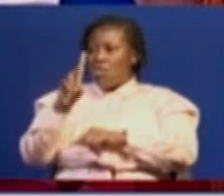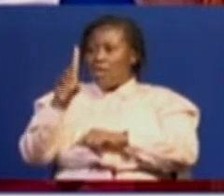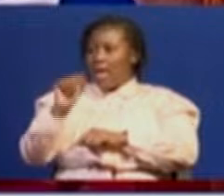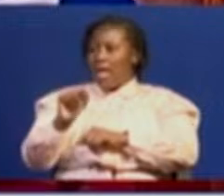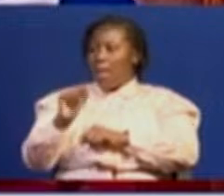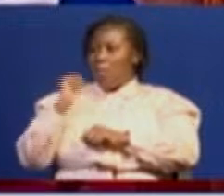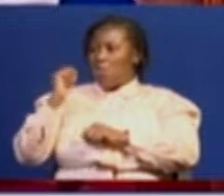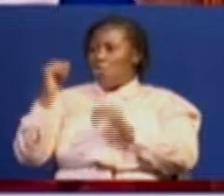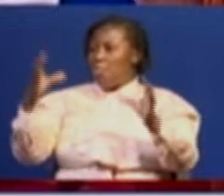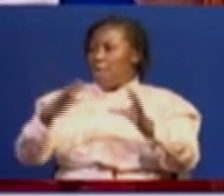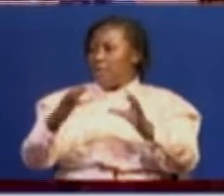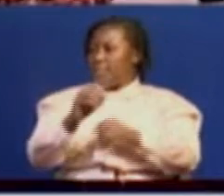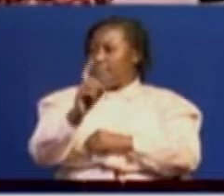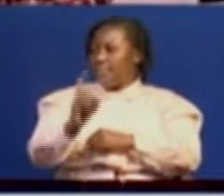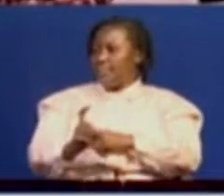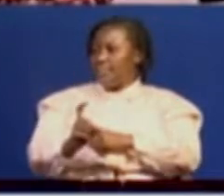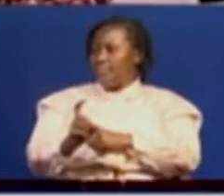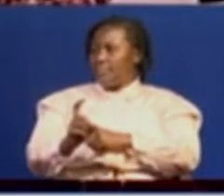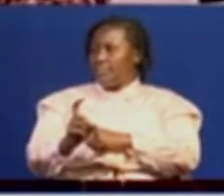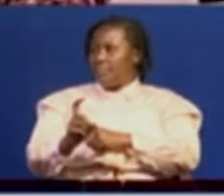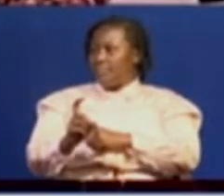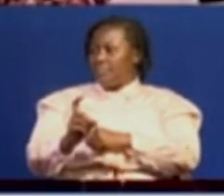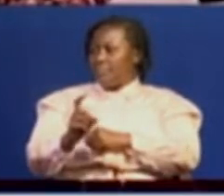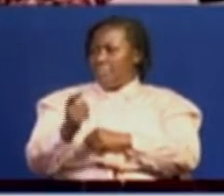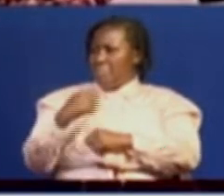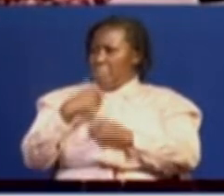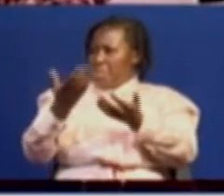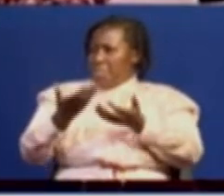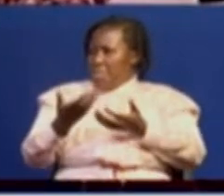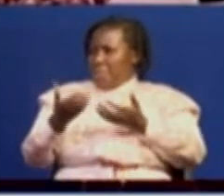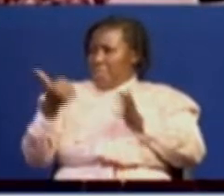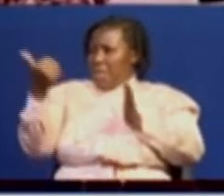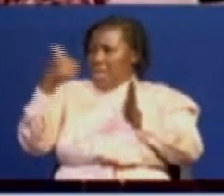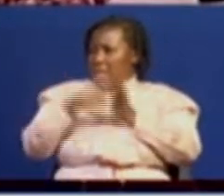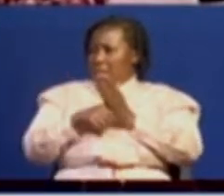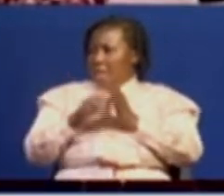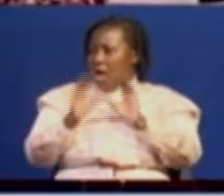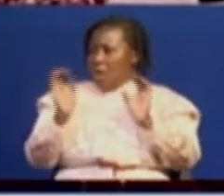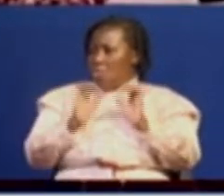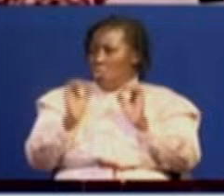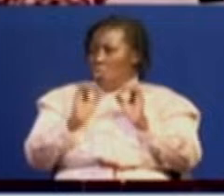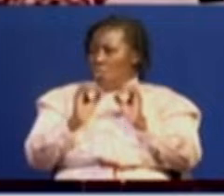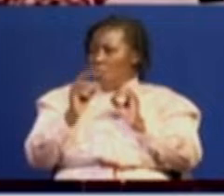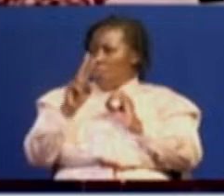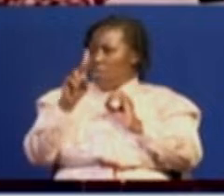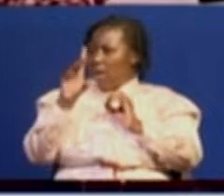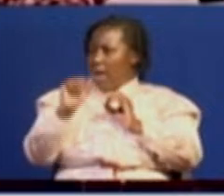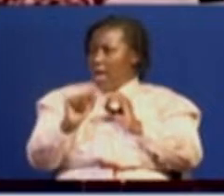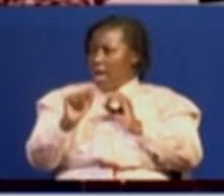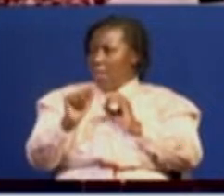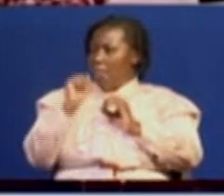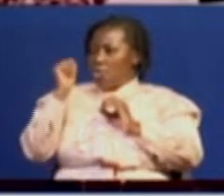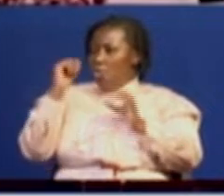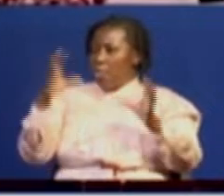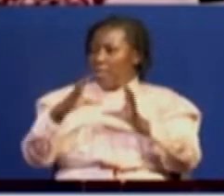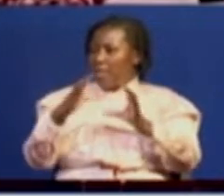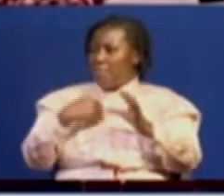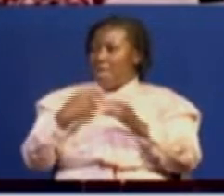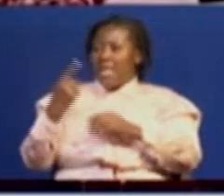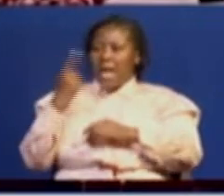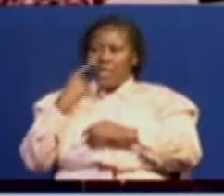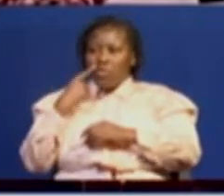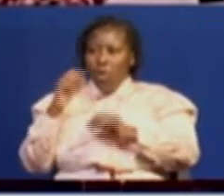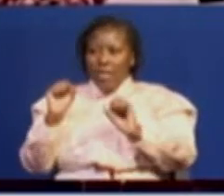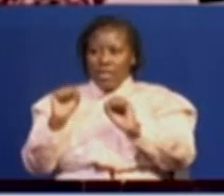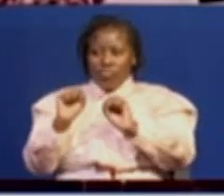from the UDA political party? I did not receive any letter from the UDA political party.